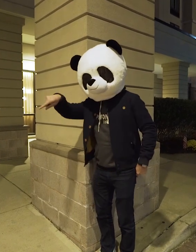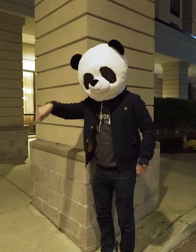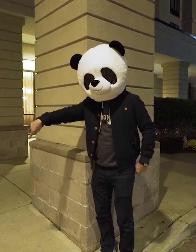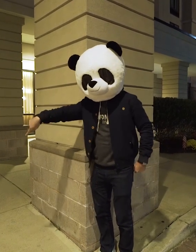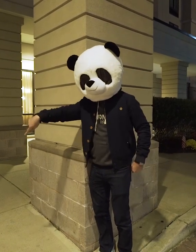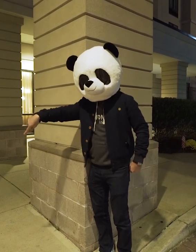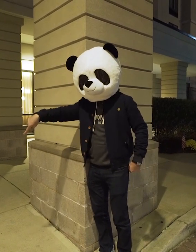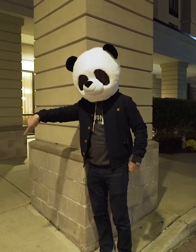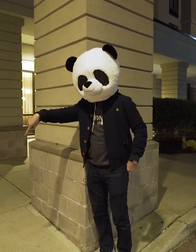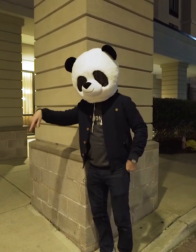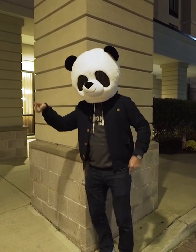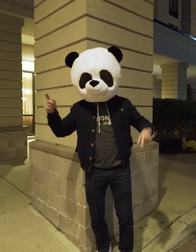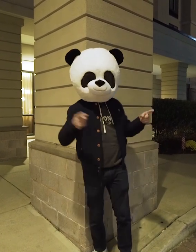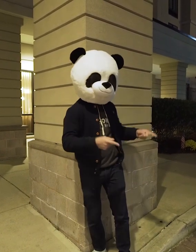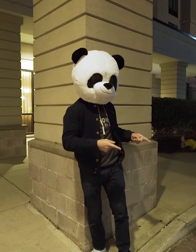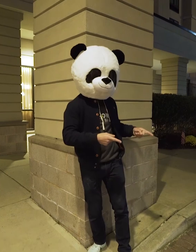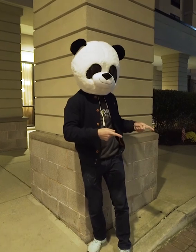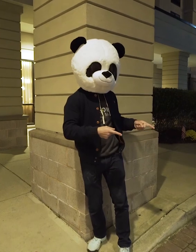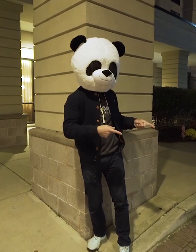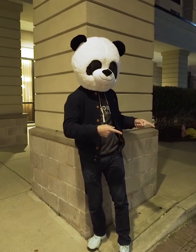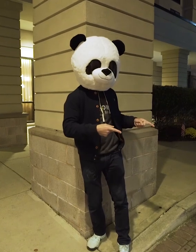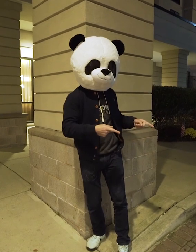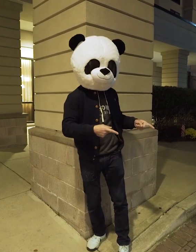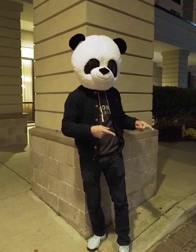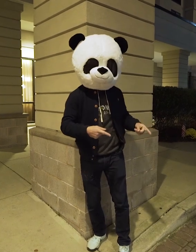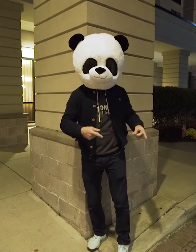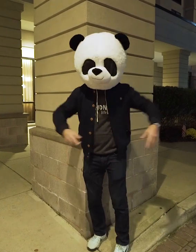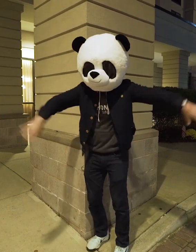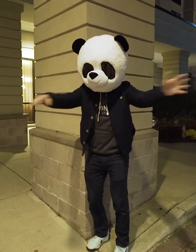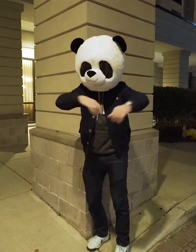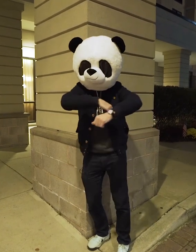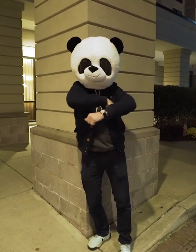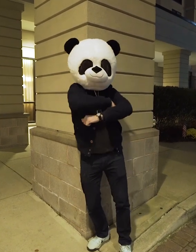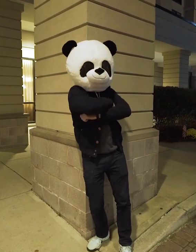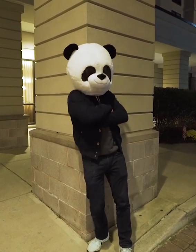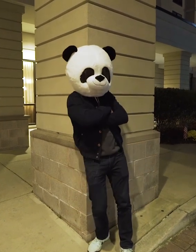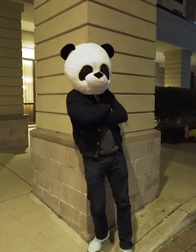or here to watch the next video, or right here for a random video.